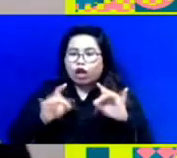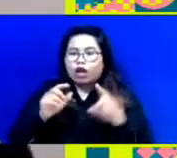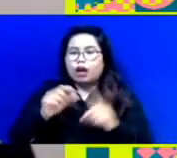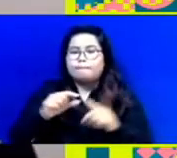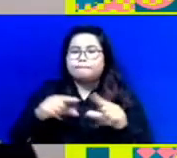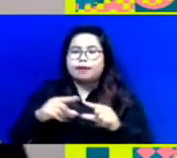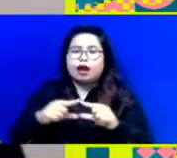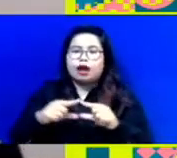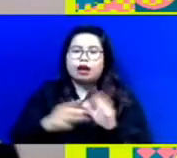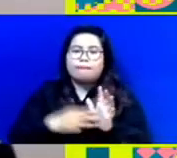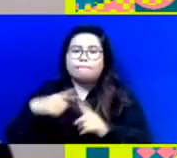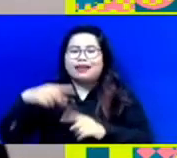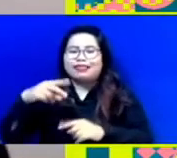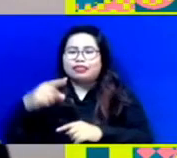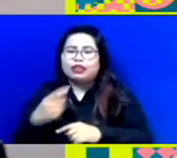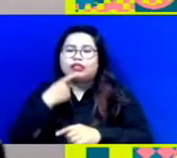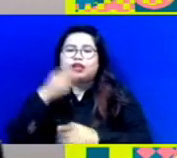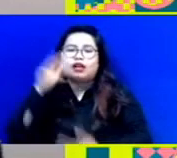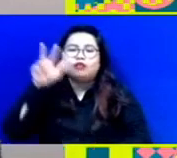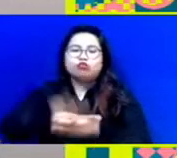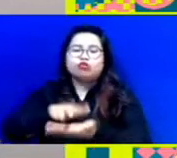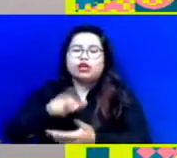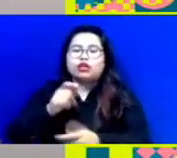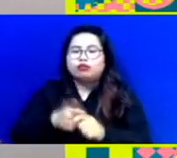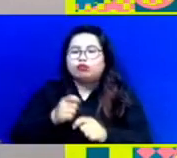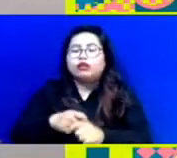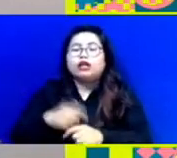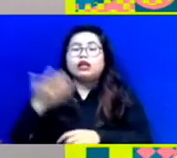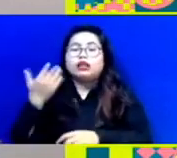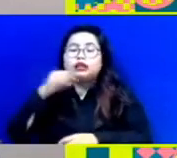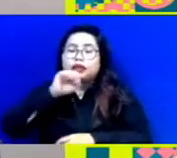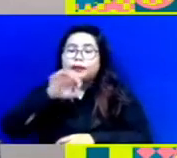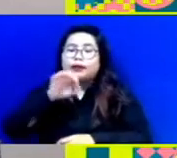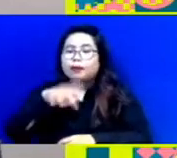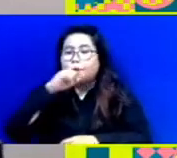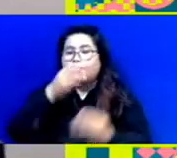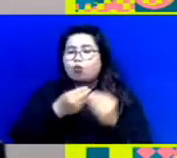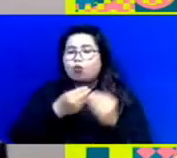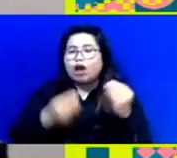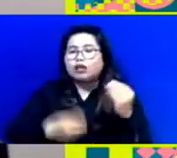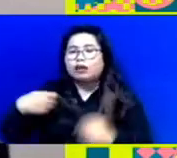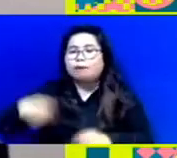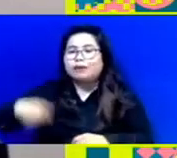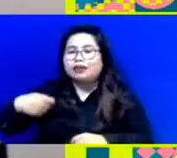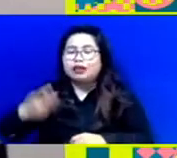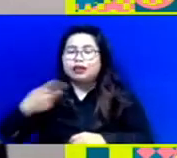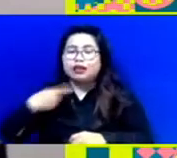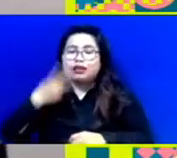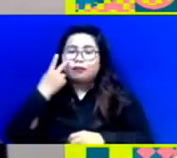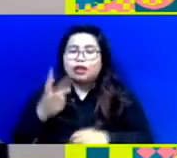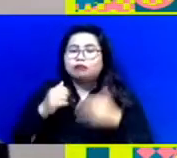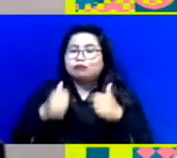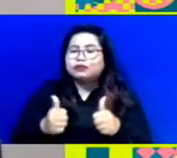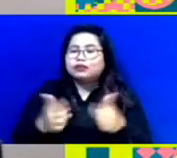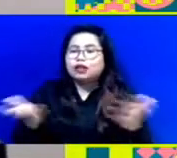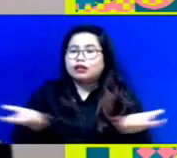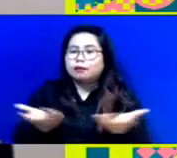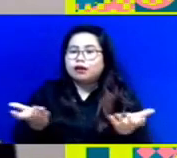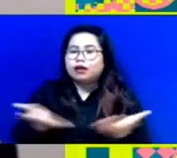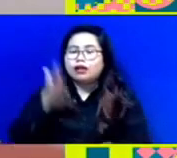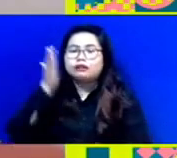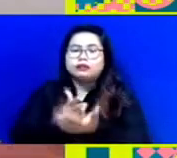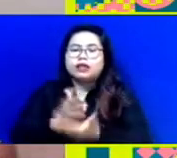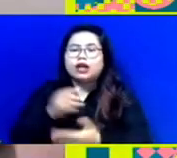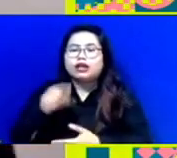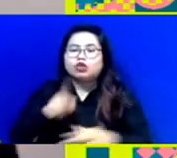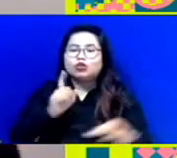think back on what the vice chairman says, we instantly see how policy is at its heart about values. But